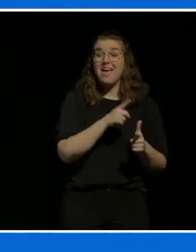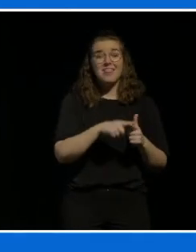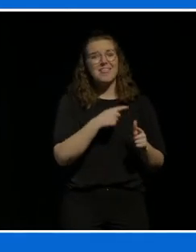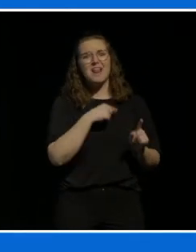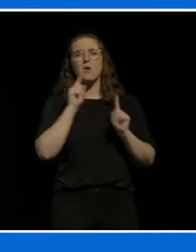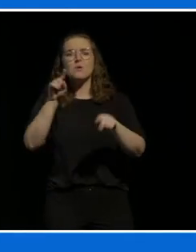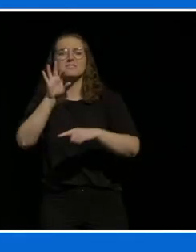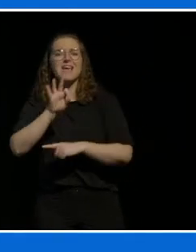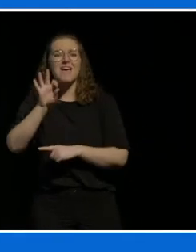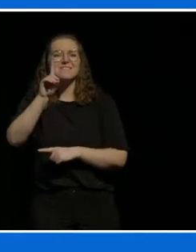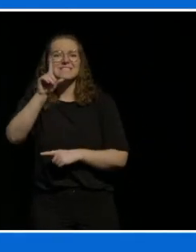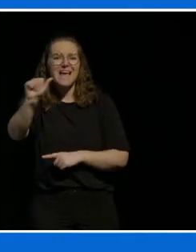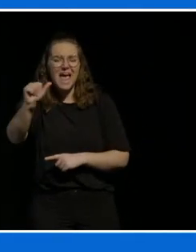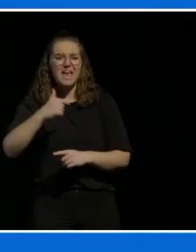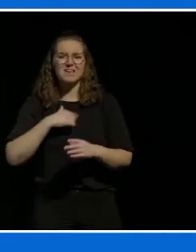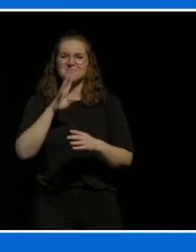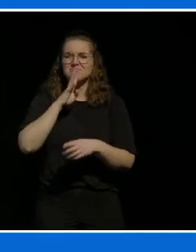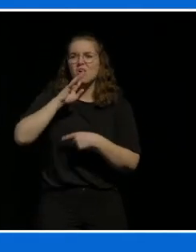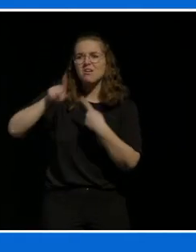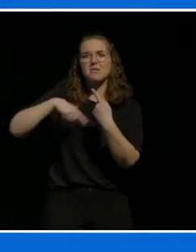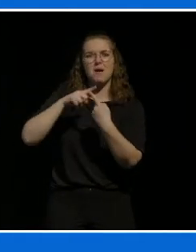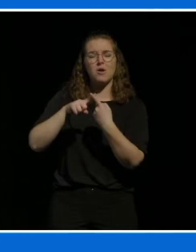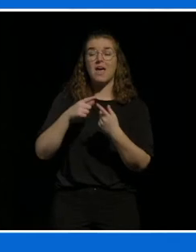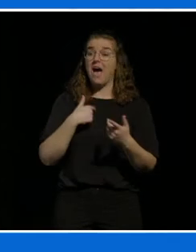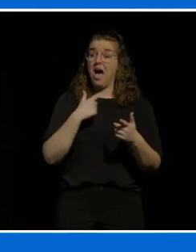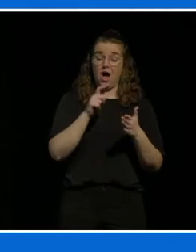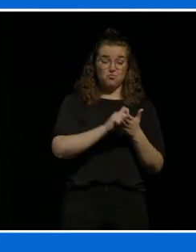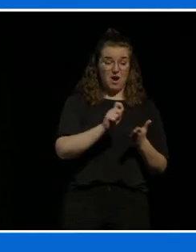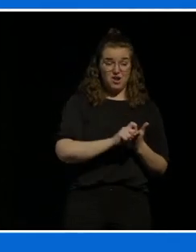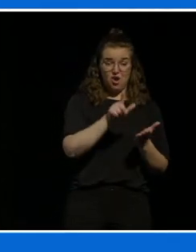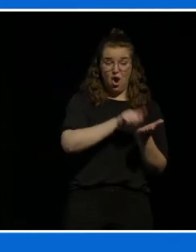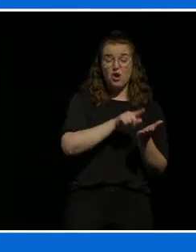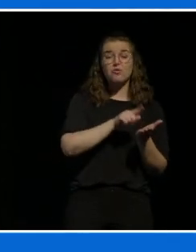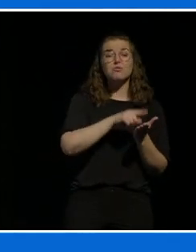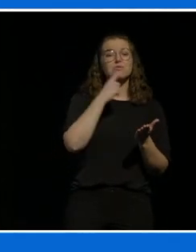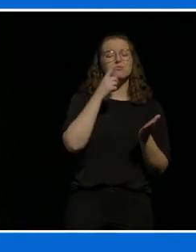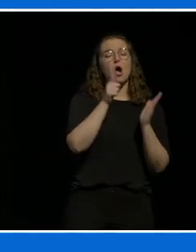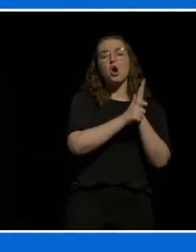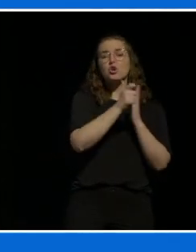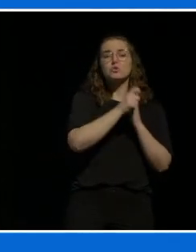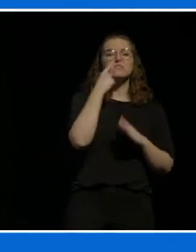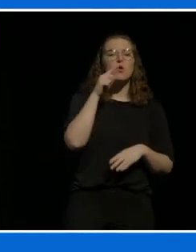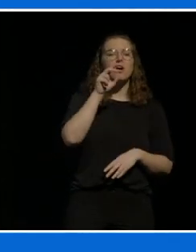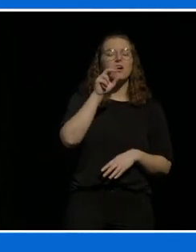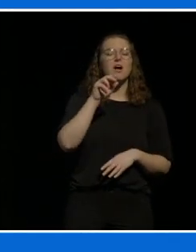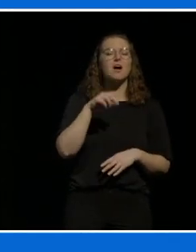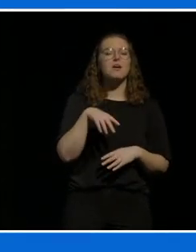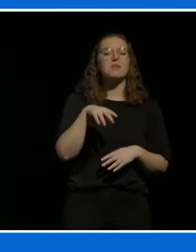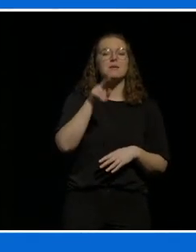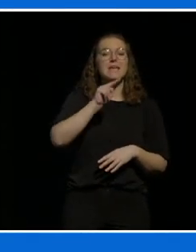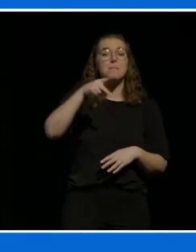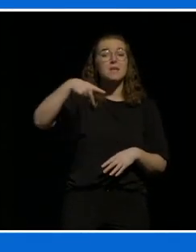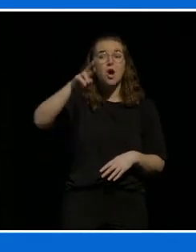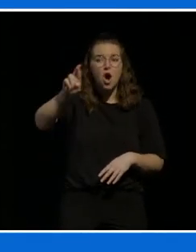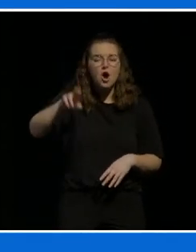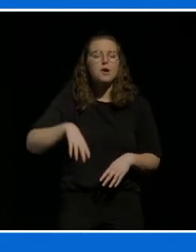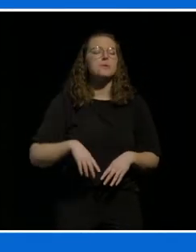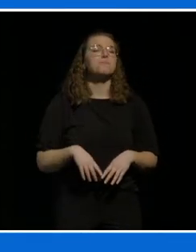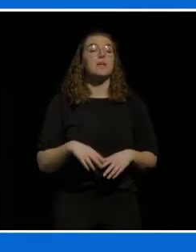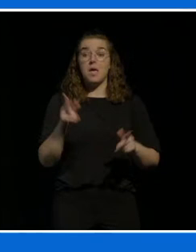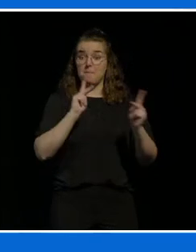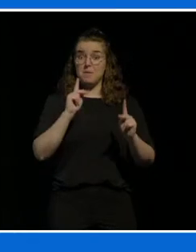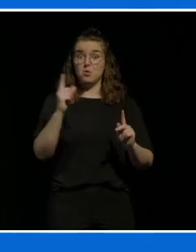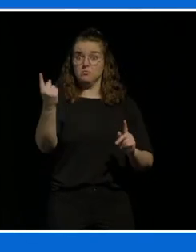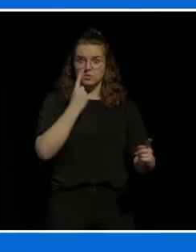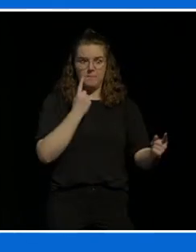started writing articles about it for like NPR and for like different op-ed pieces. And then people started coming to me